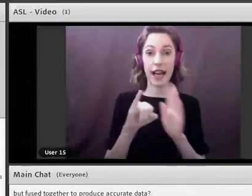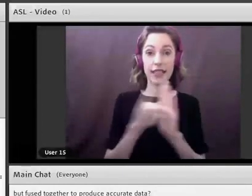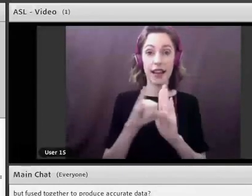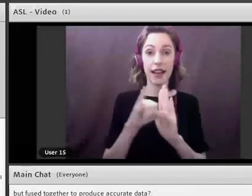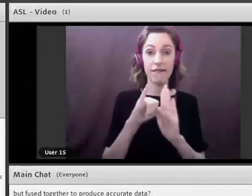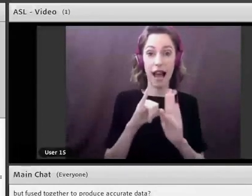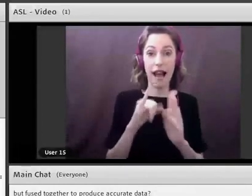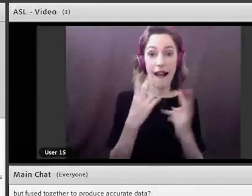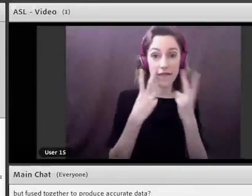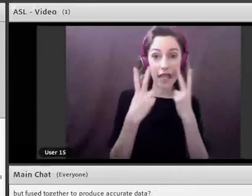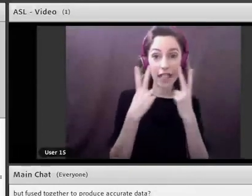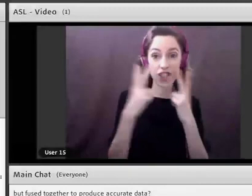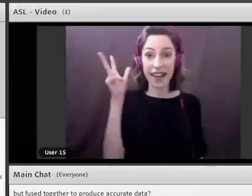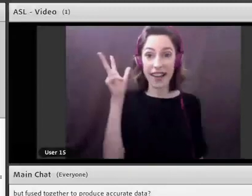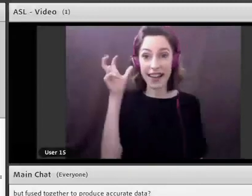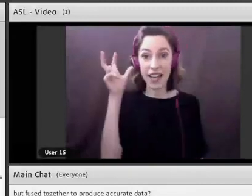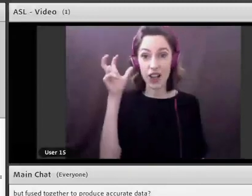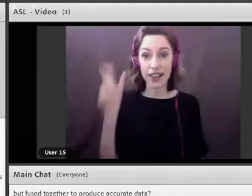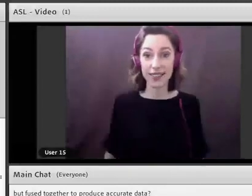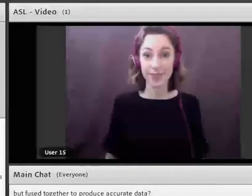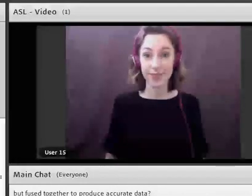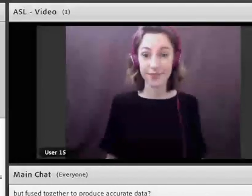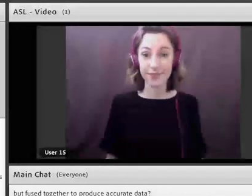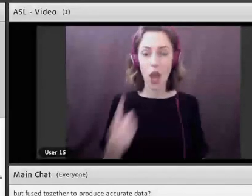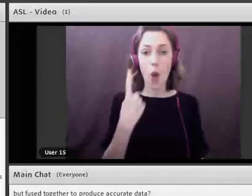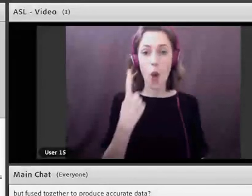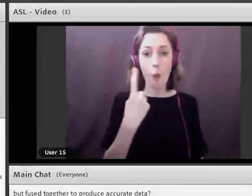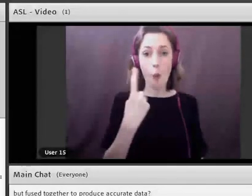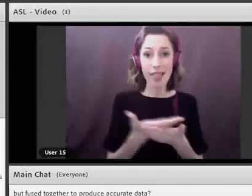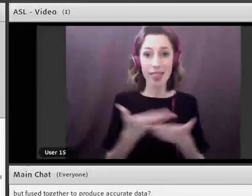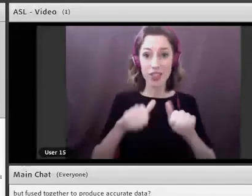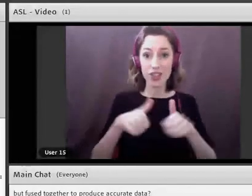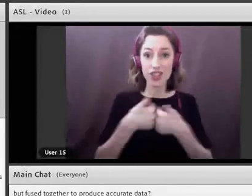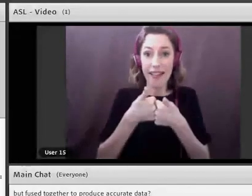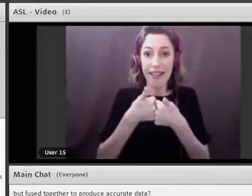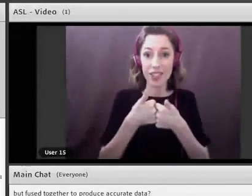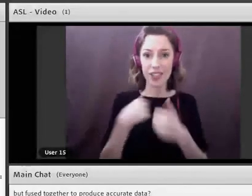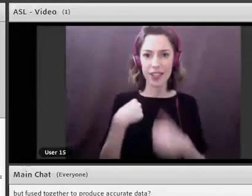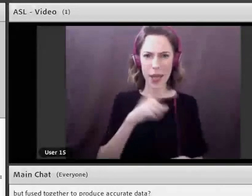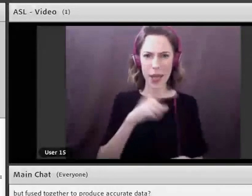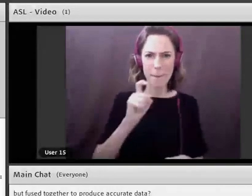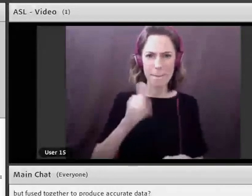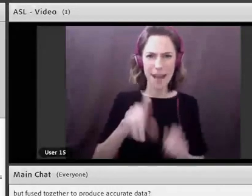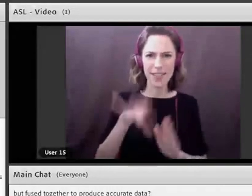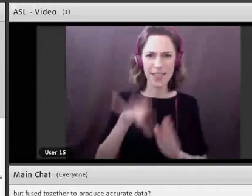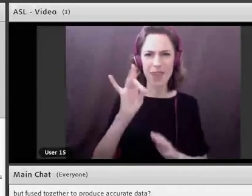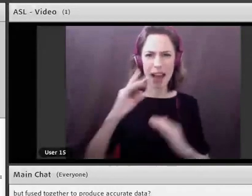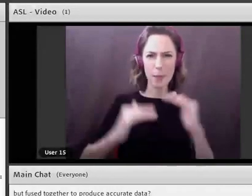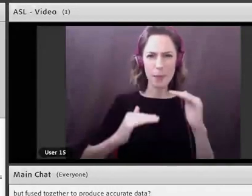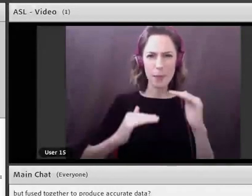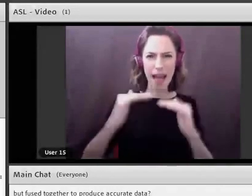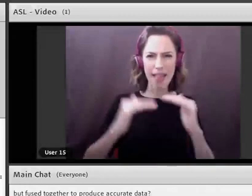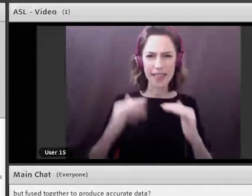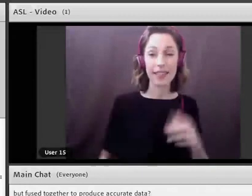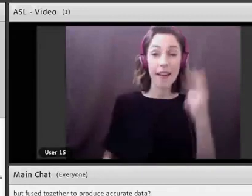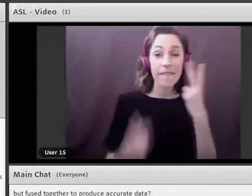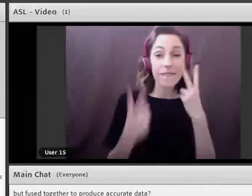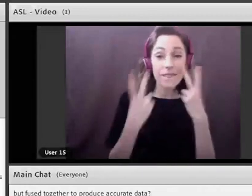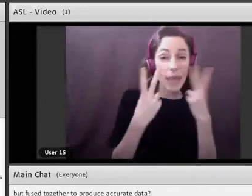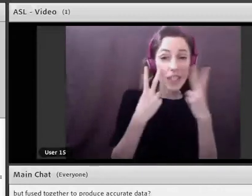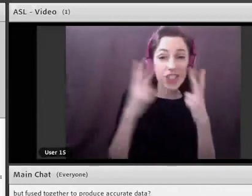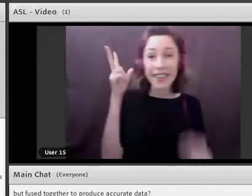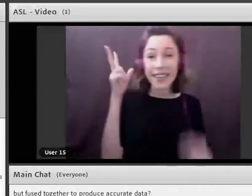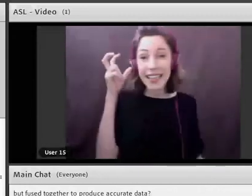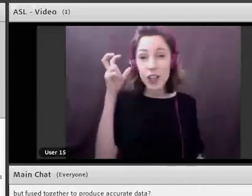I think what's challenging and something we need to hit the right balance is that vision and hearing needs to be ruled out first before you can do